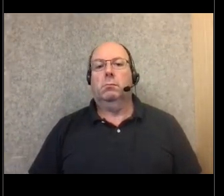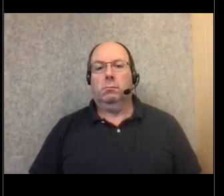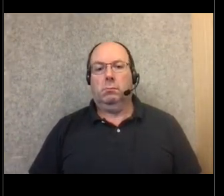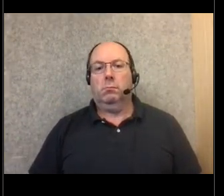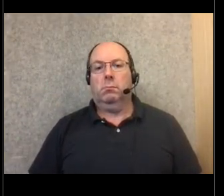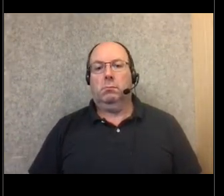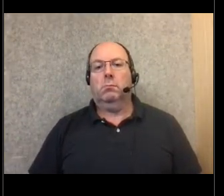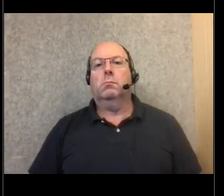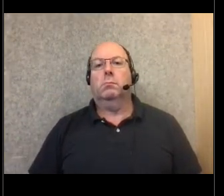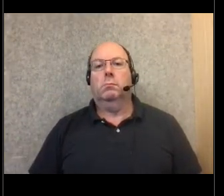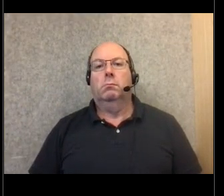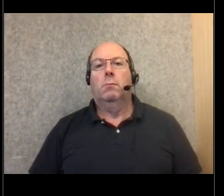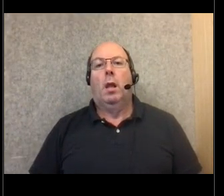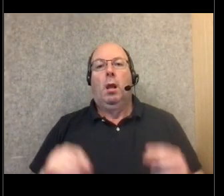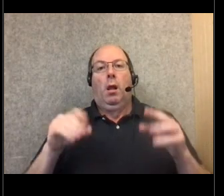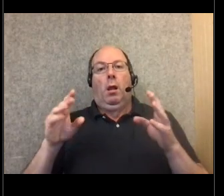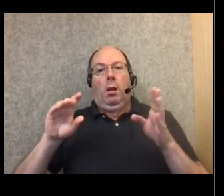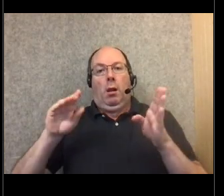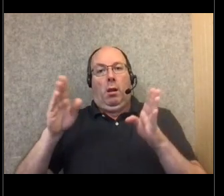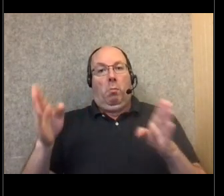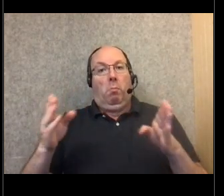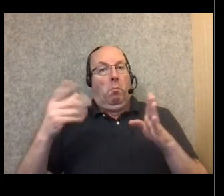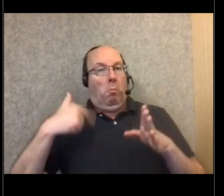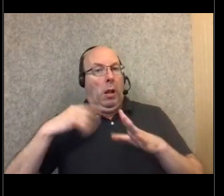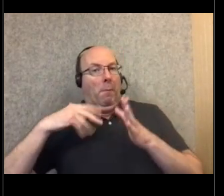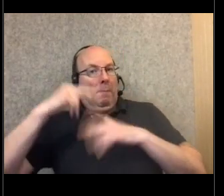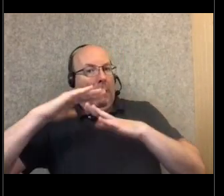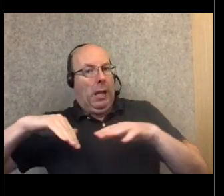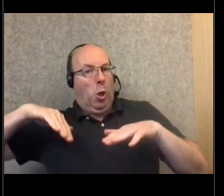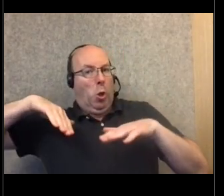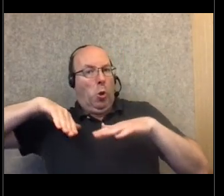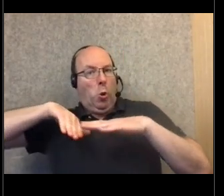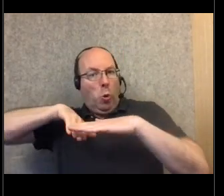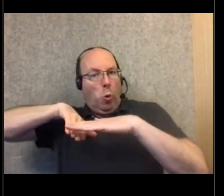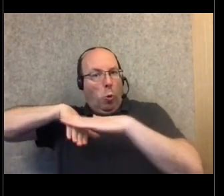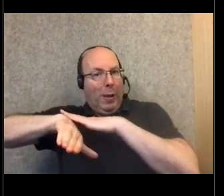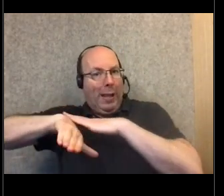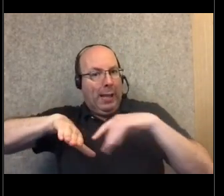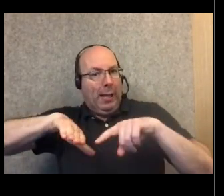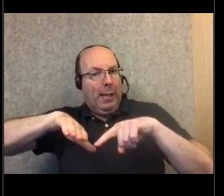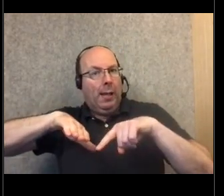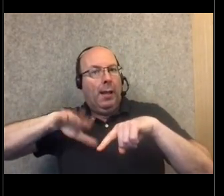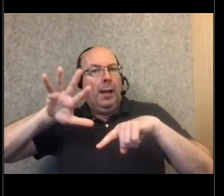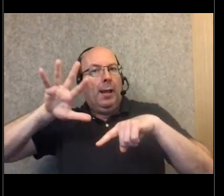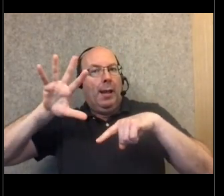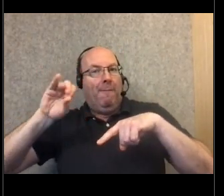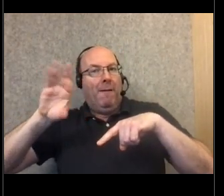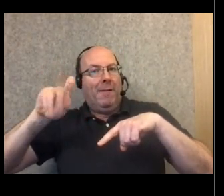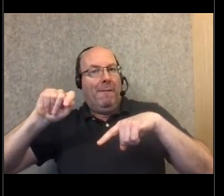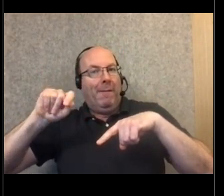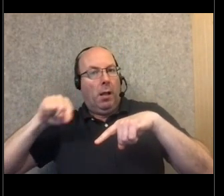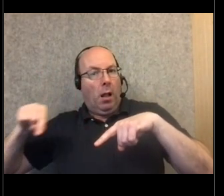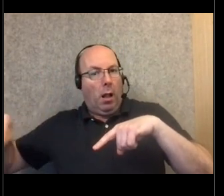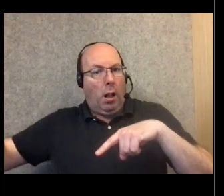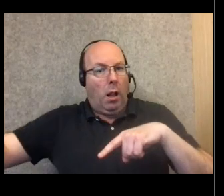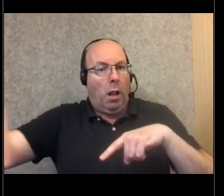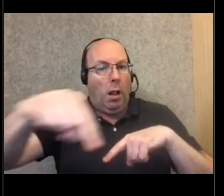planned entrance and all pedestrian arrival points within 50 feet